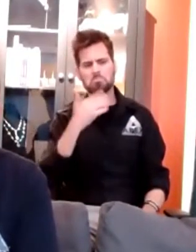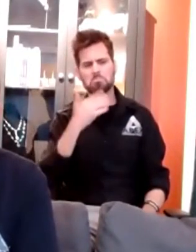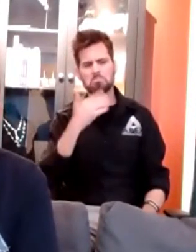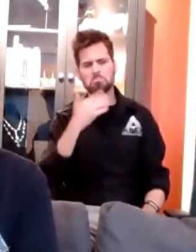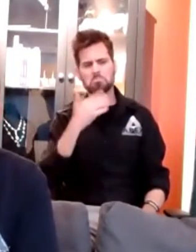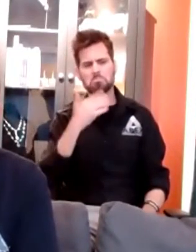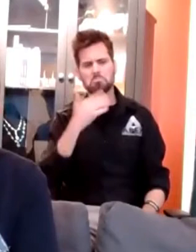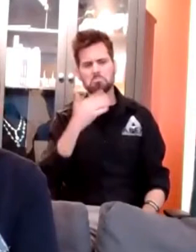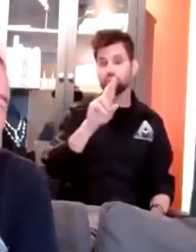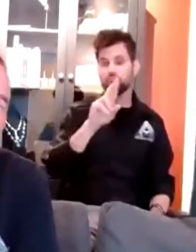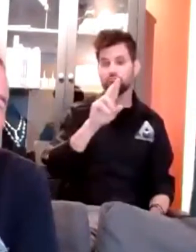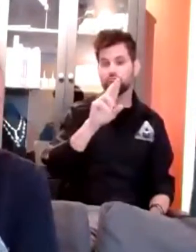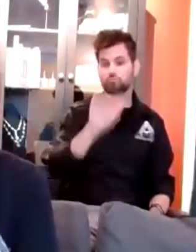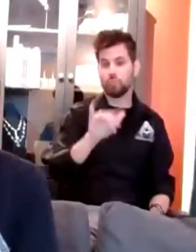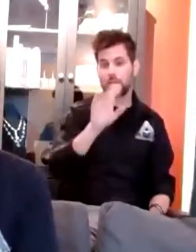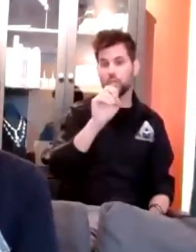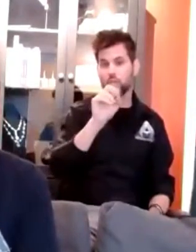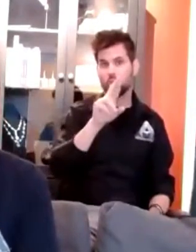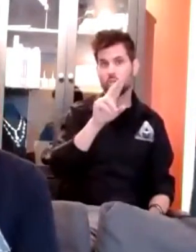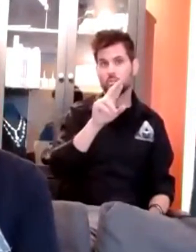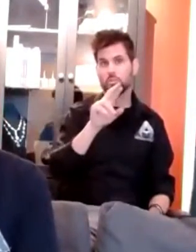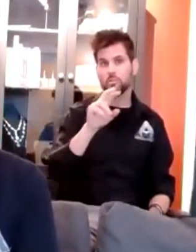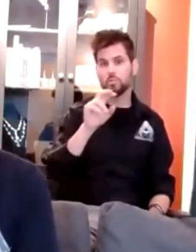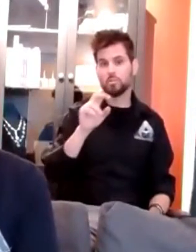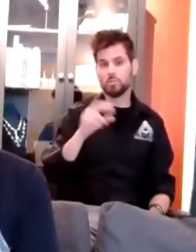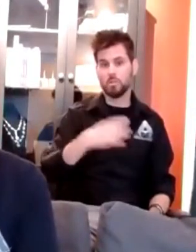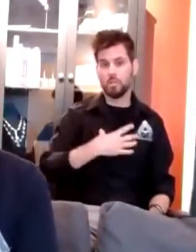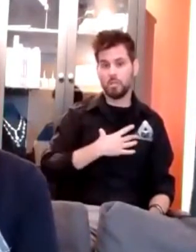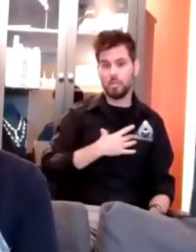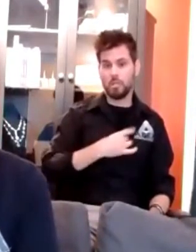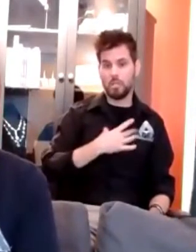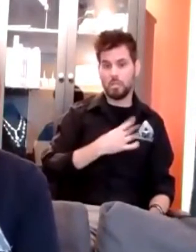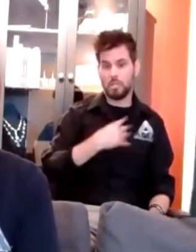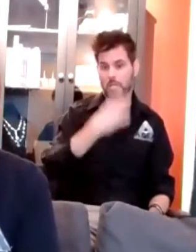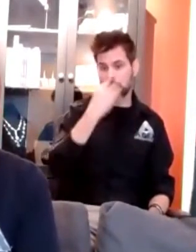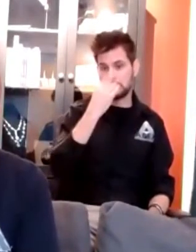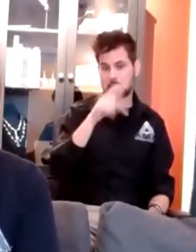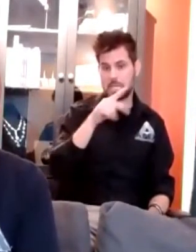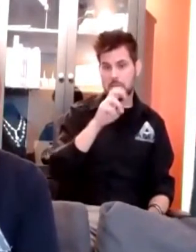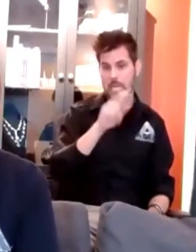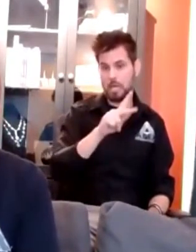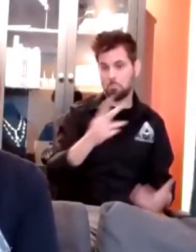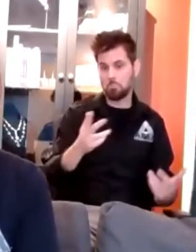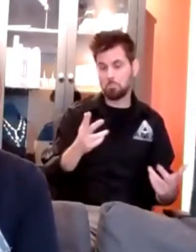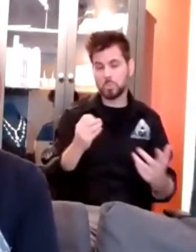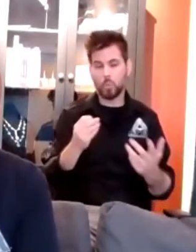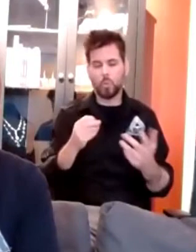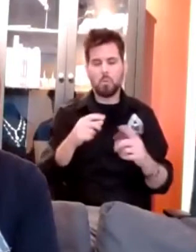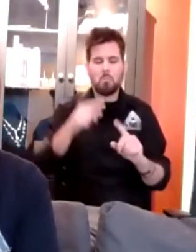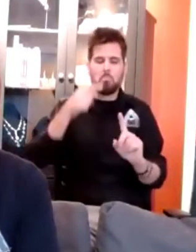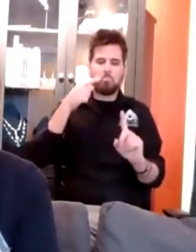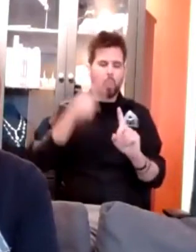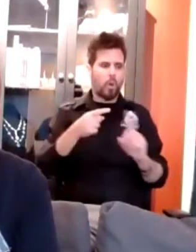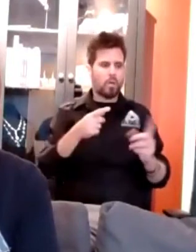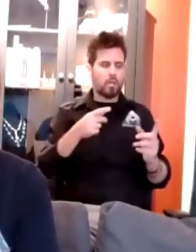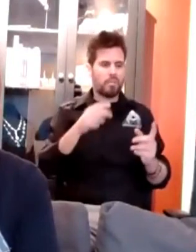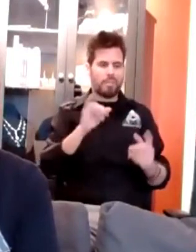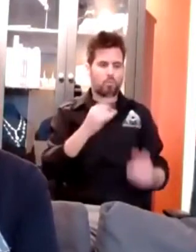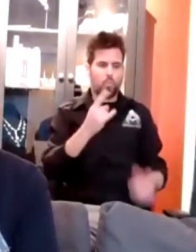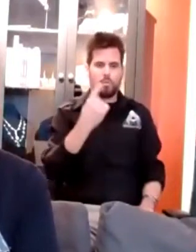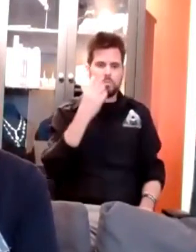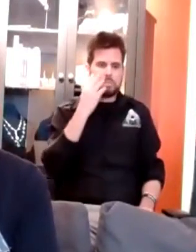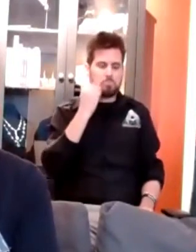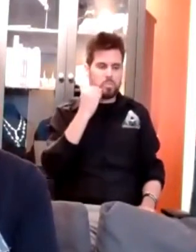likes to take naps in her crate. She goes in there when the door's open. So it became this experience that we